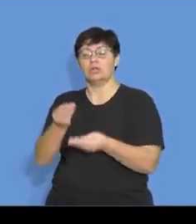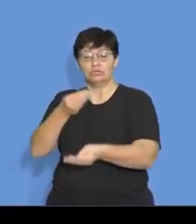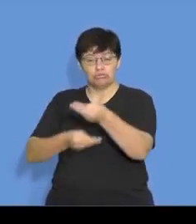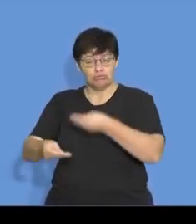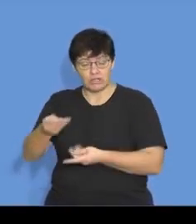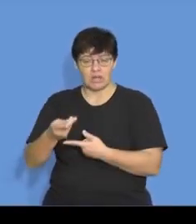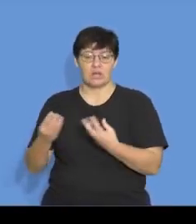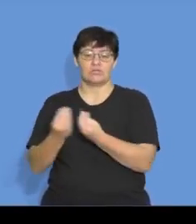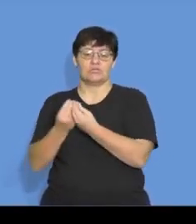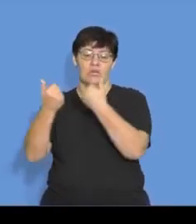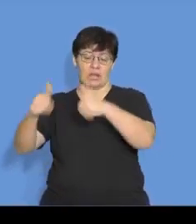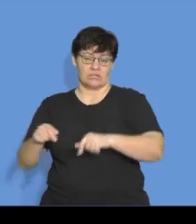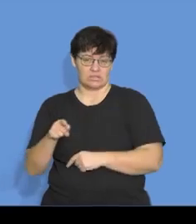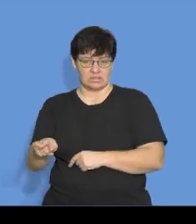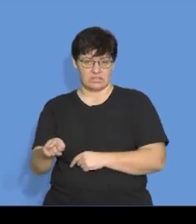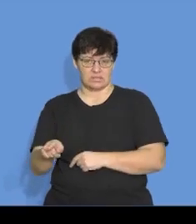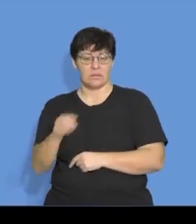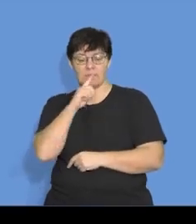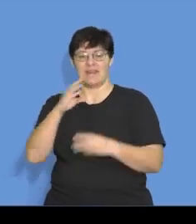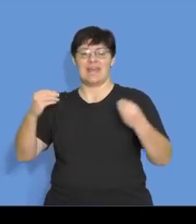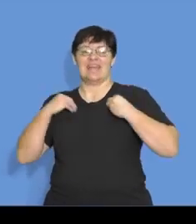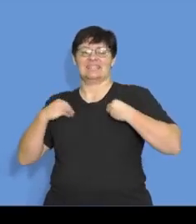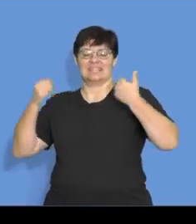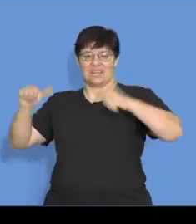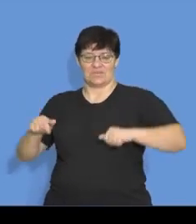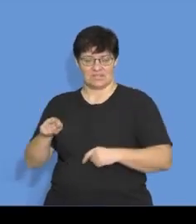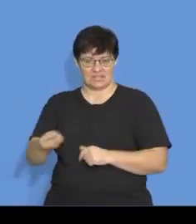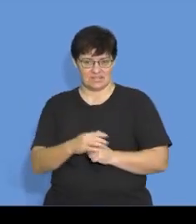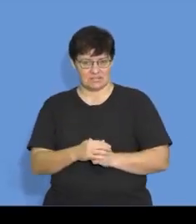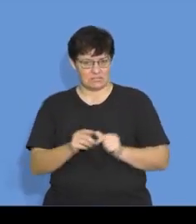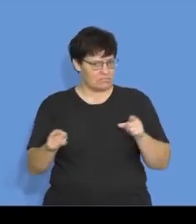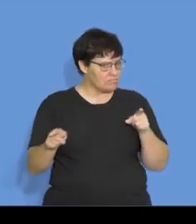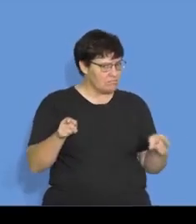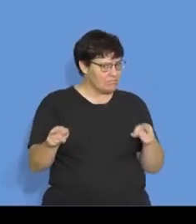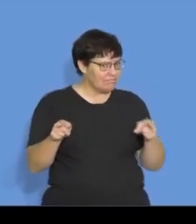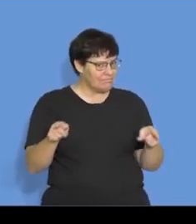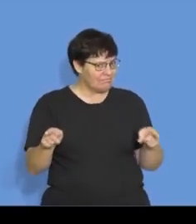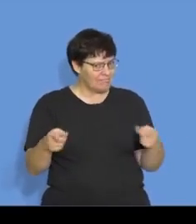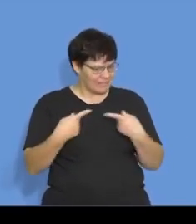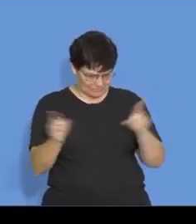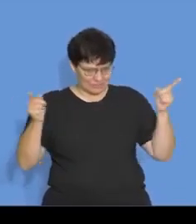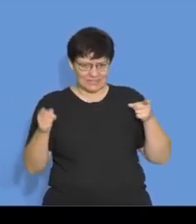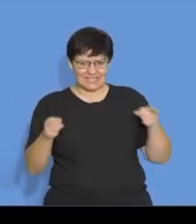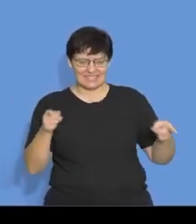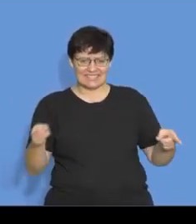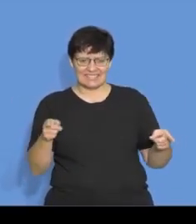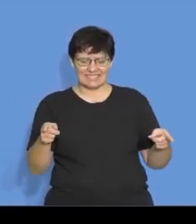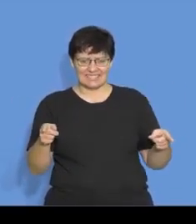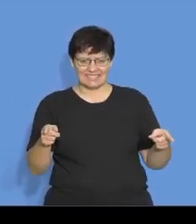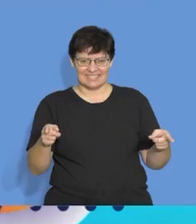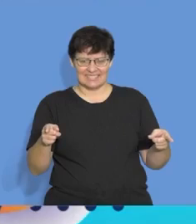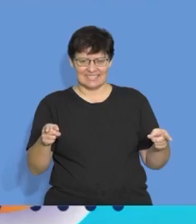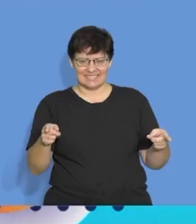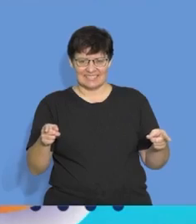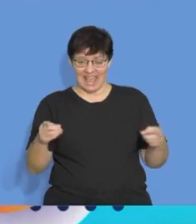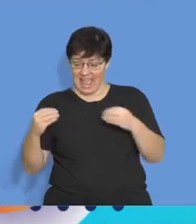account, and it is regarded as an asset account. A distinct comparison between the two,